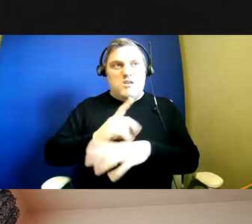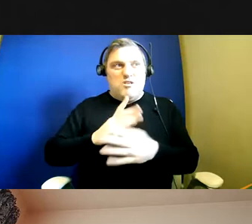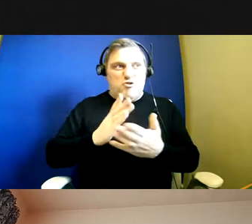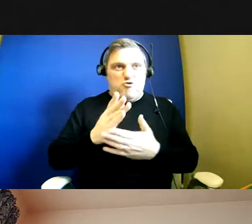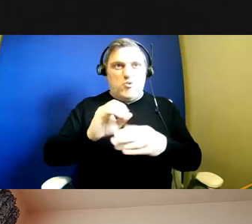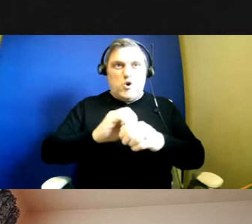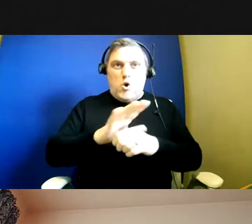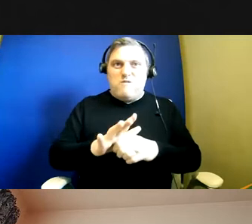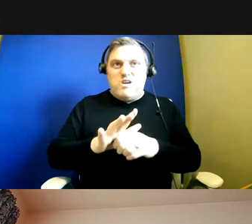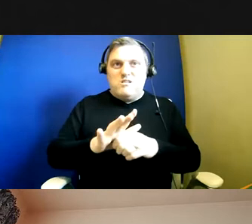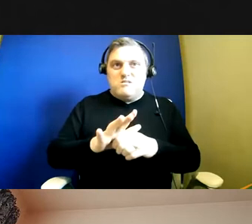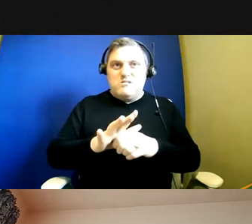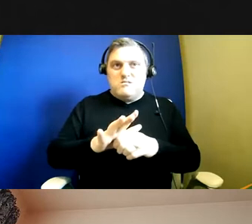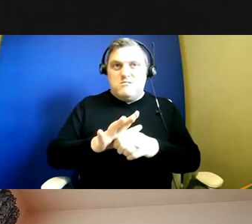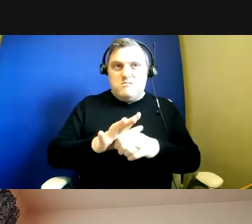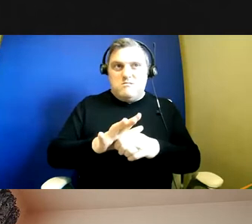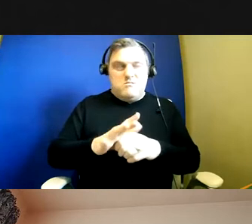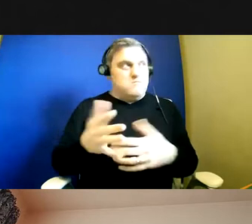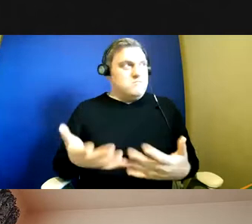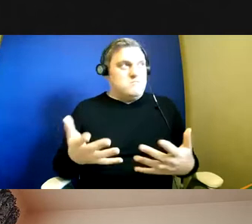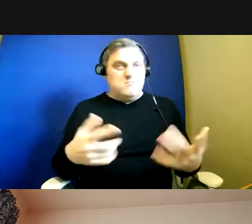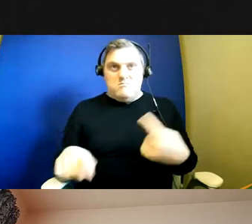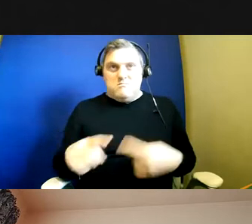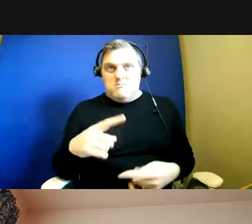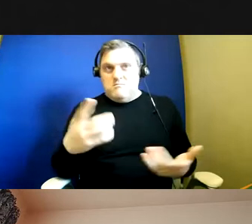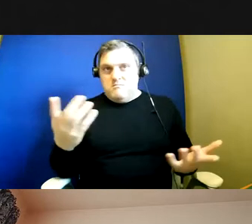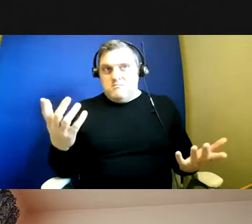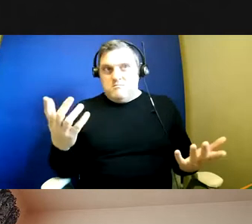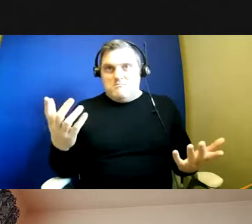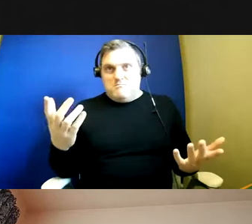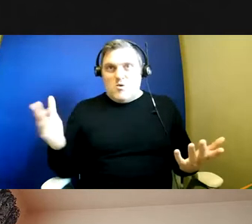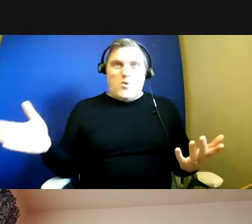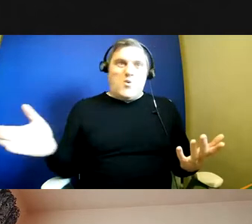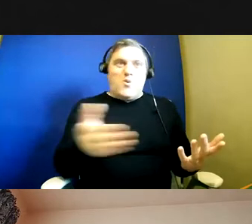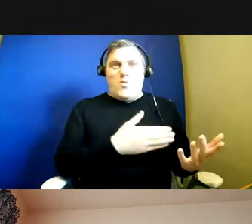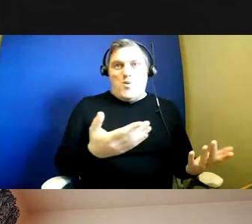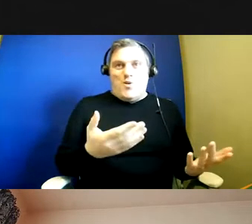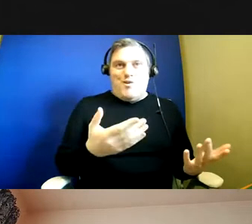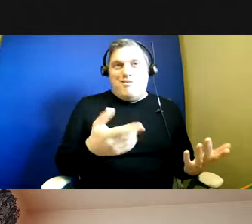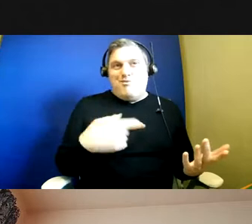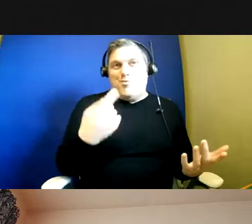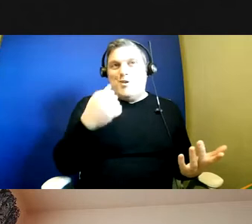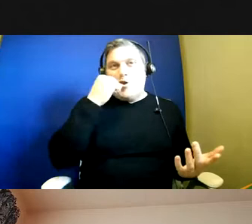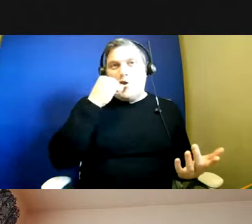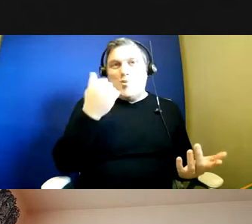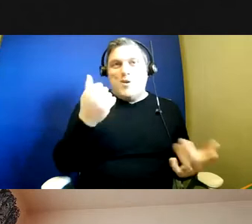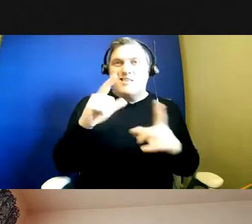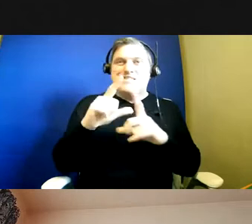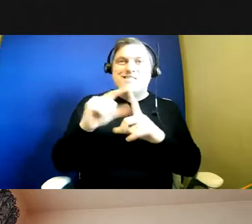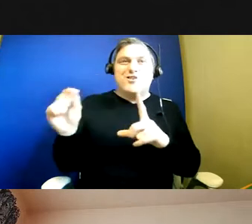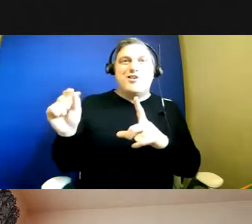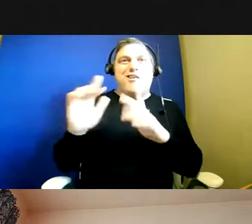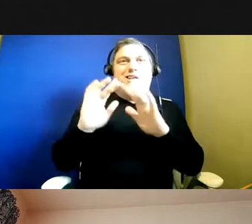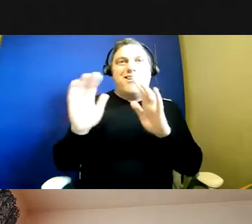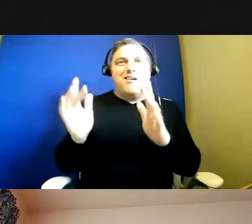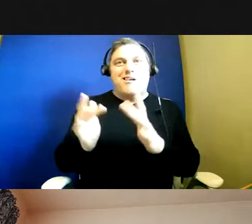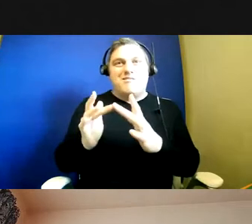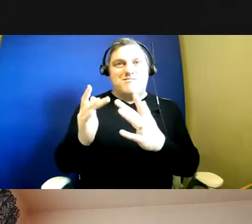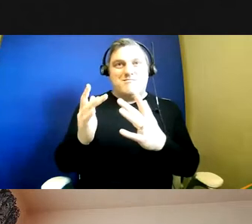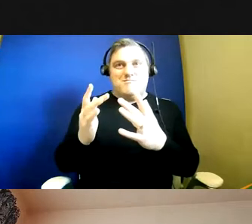COVID situation, how things have panned out for all of us, we're aware that the digital transformation